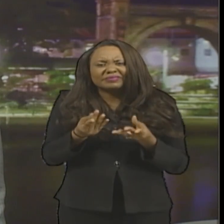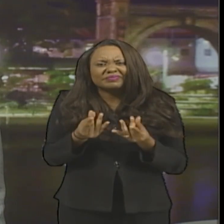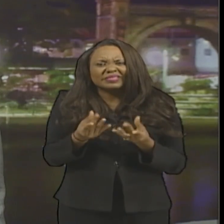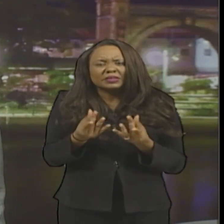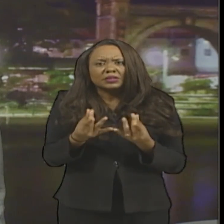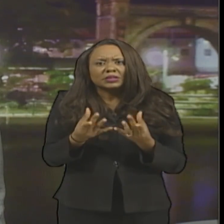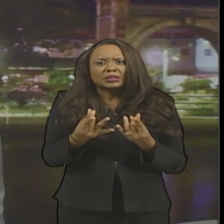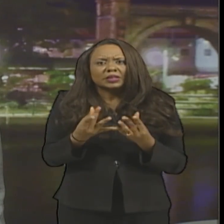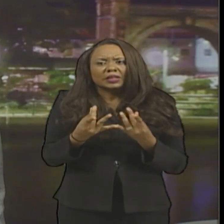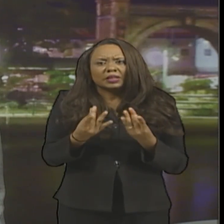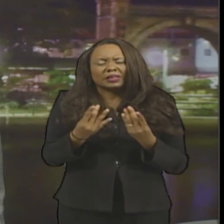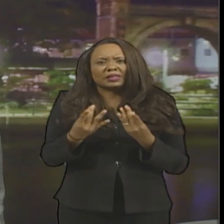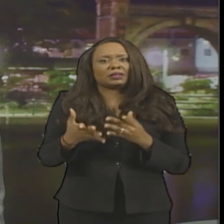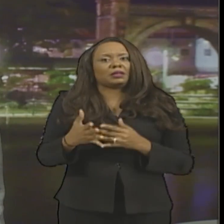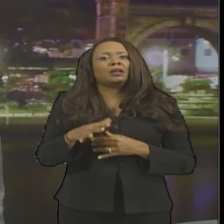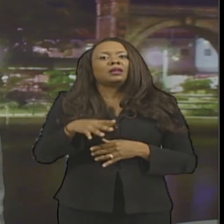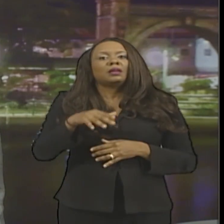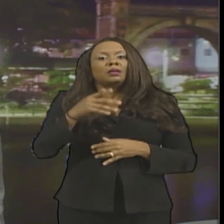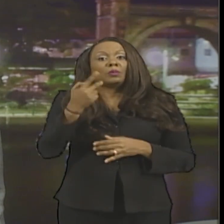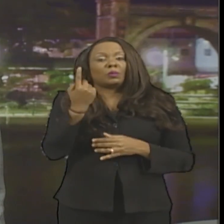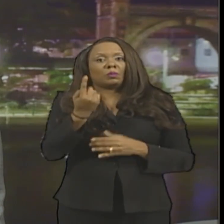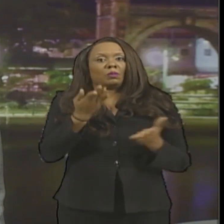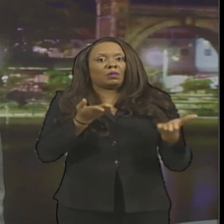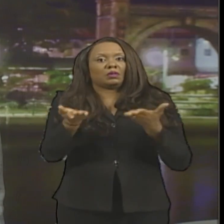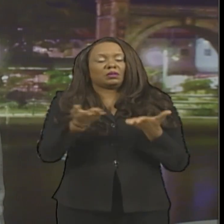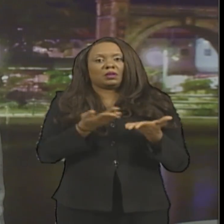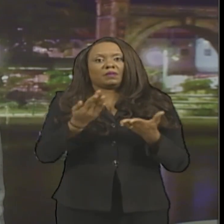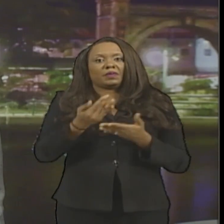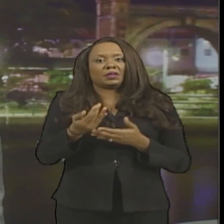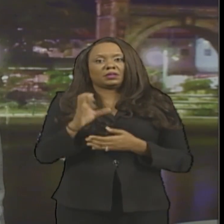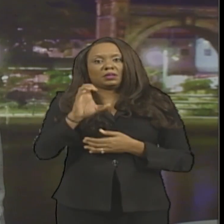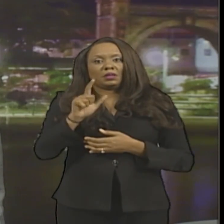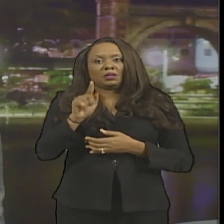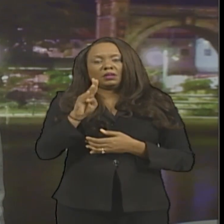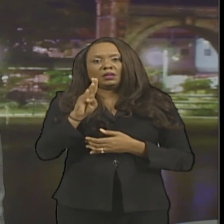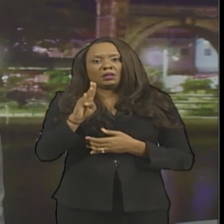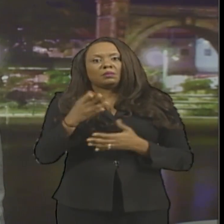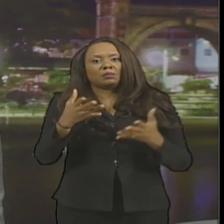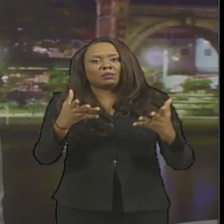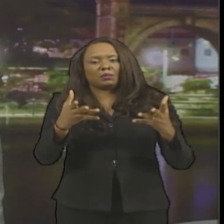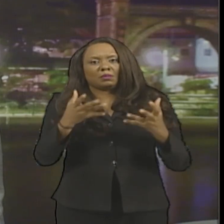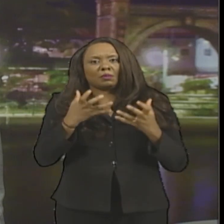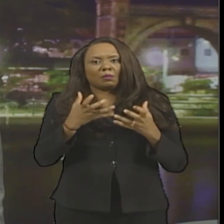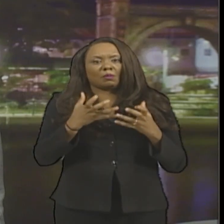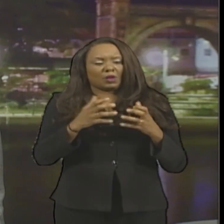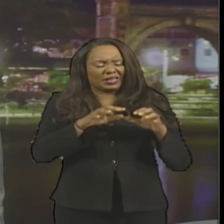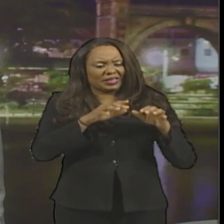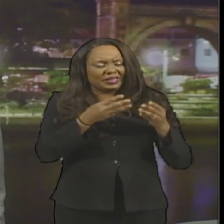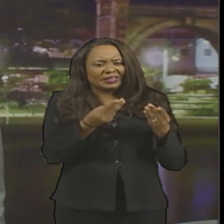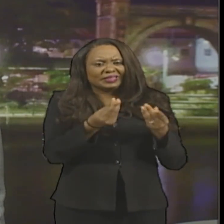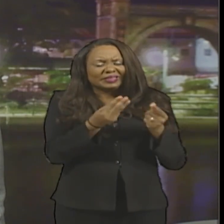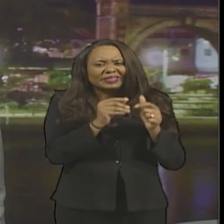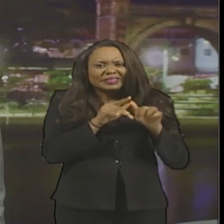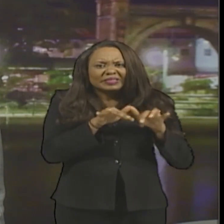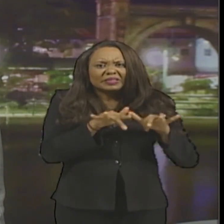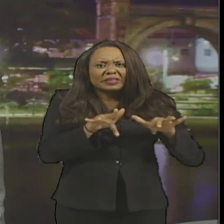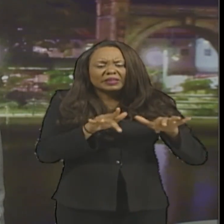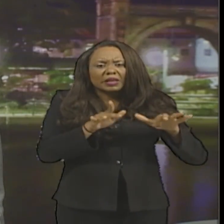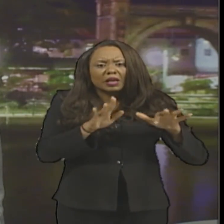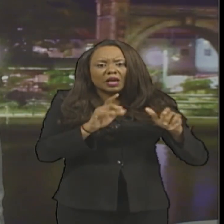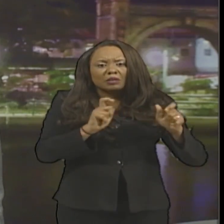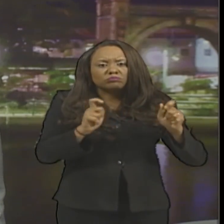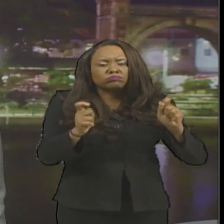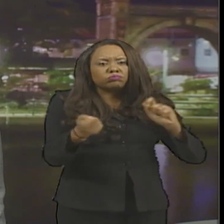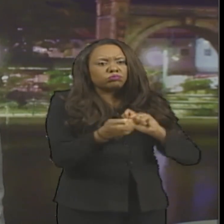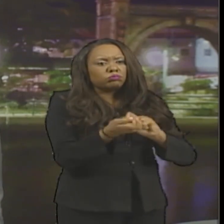island. As our Lisa Boom tells us, one service club has stepped in to try to divert some of those fogs and teach children about the